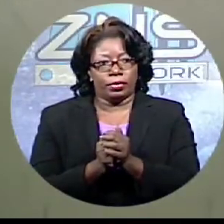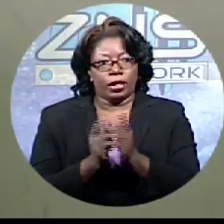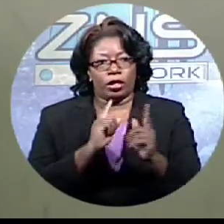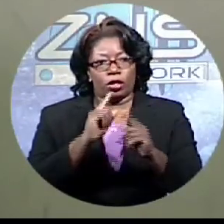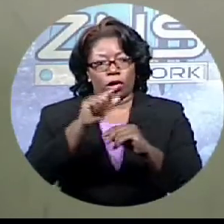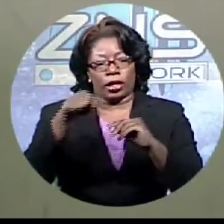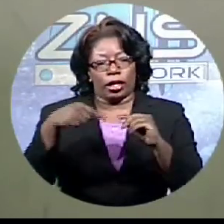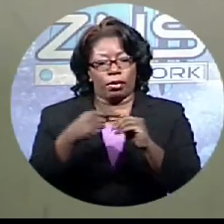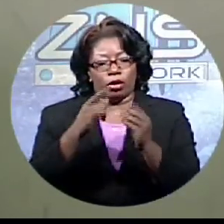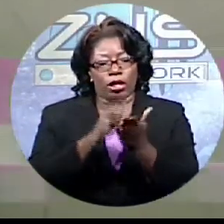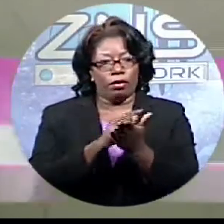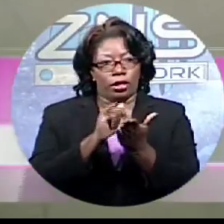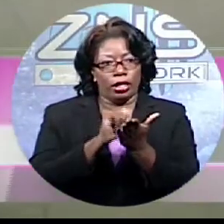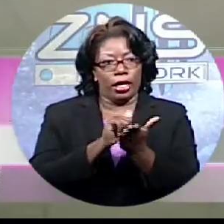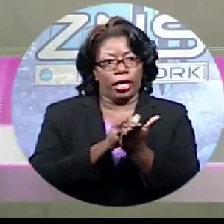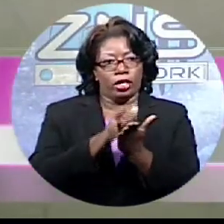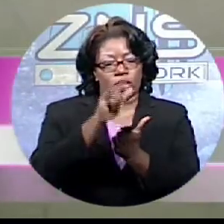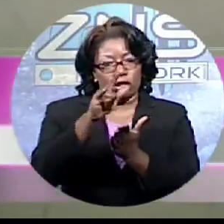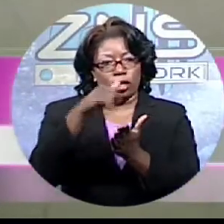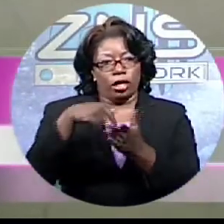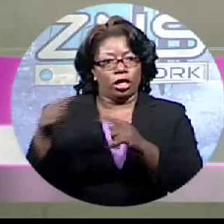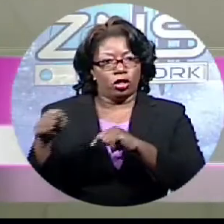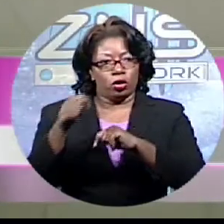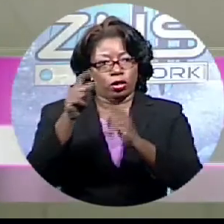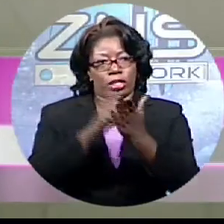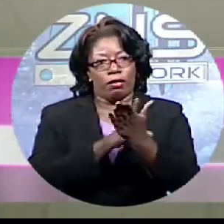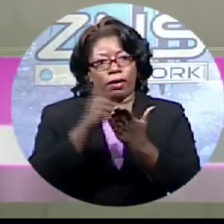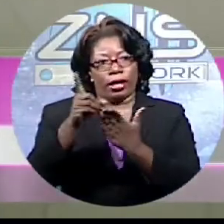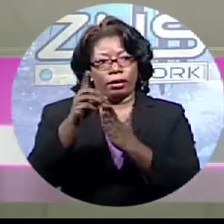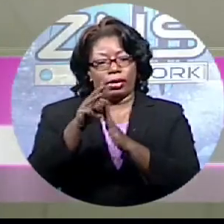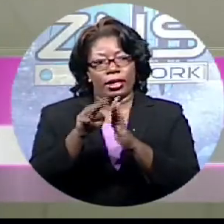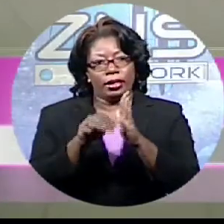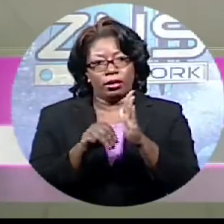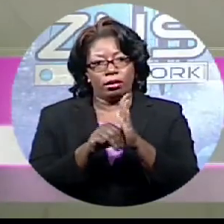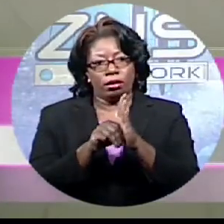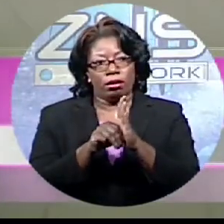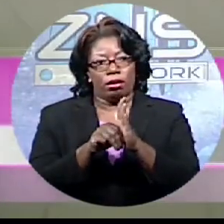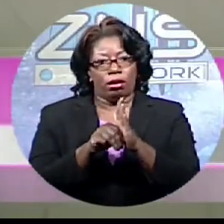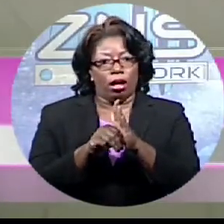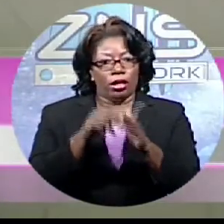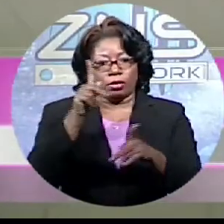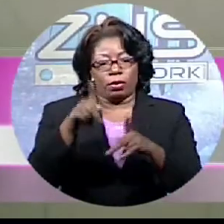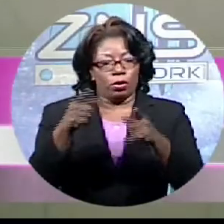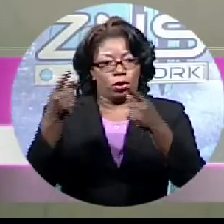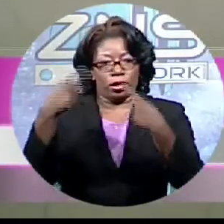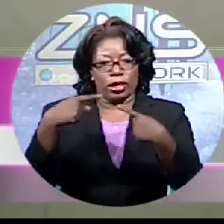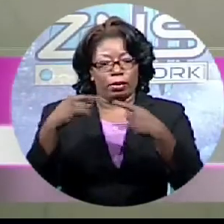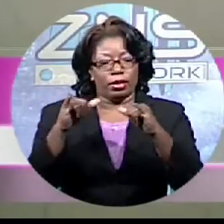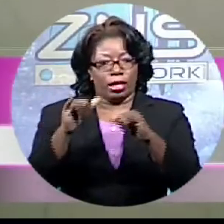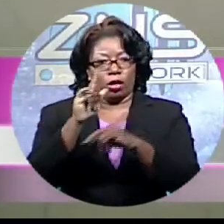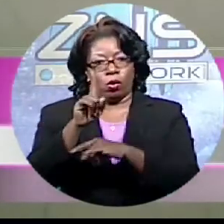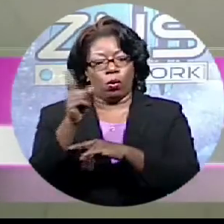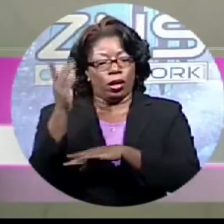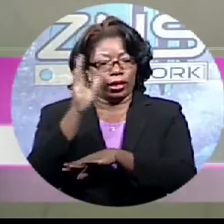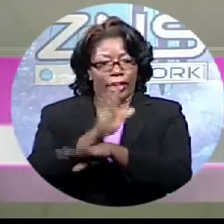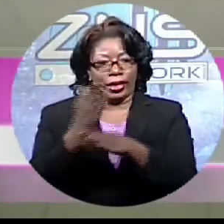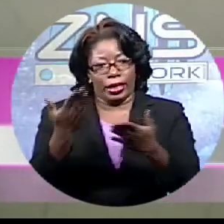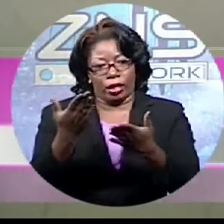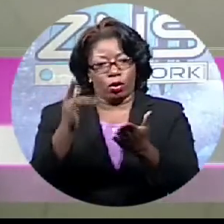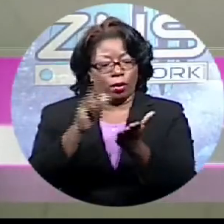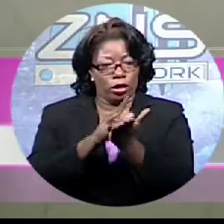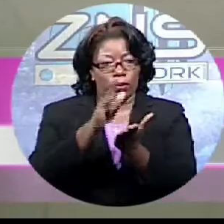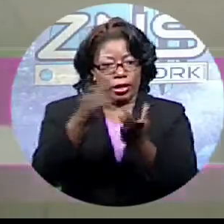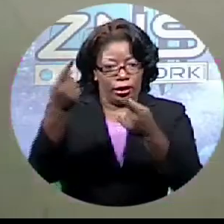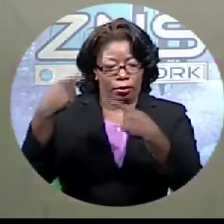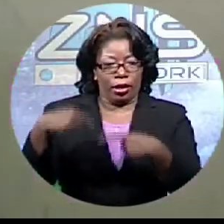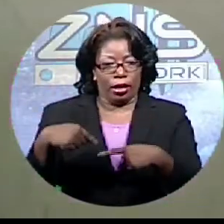about aviation speaks to tourism development. People who come to spend night check come in a hotel. They come on airplanes for the most part. People who